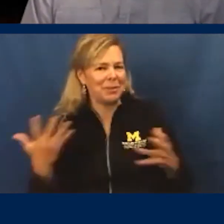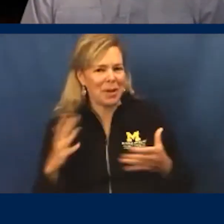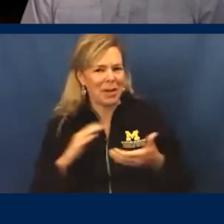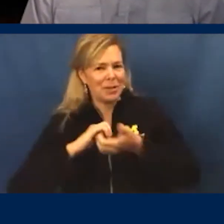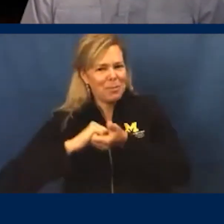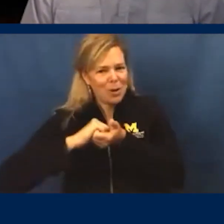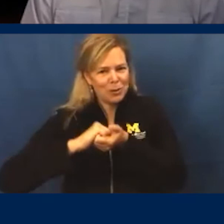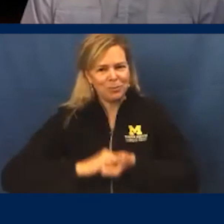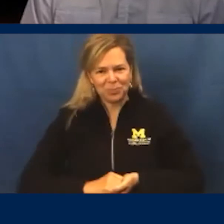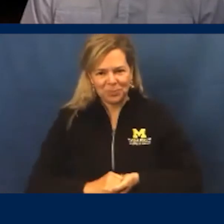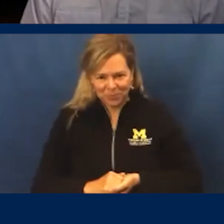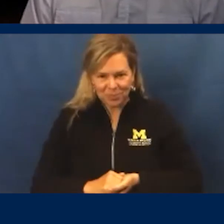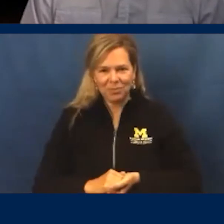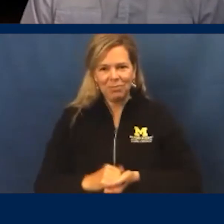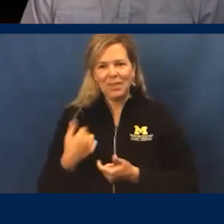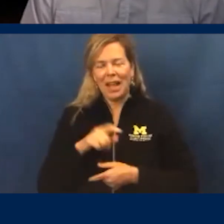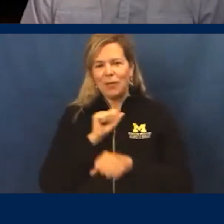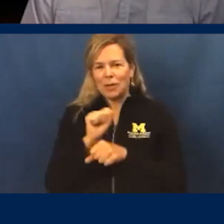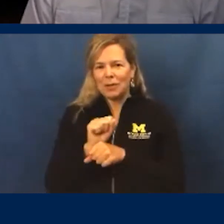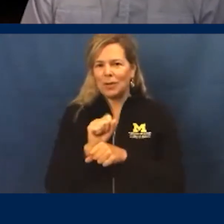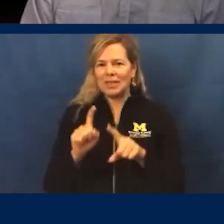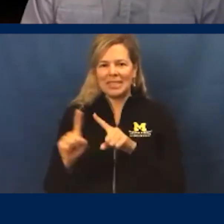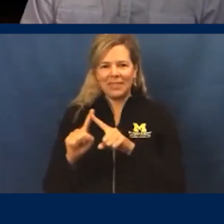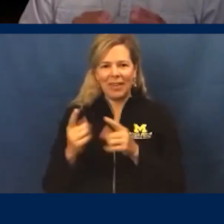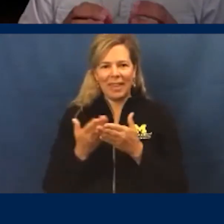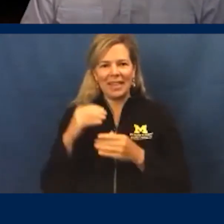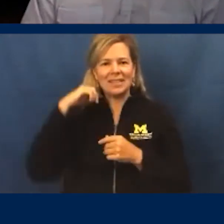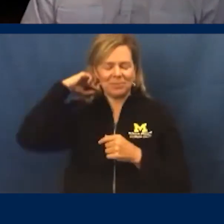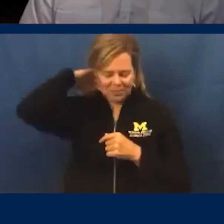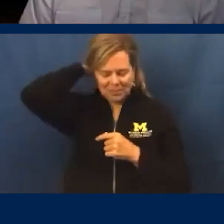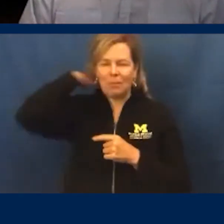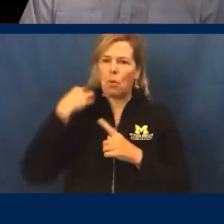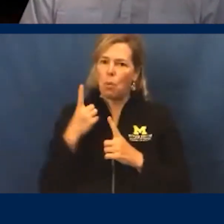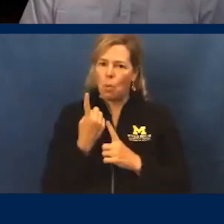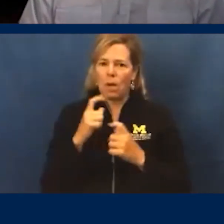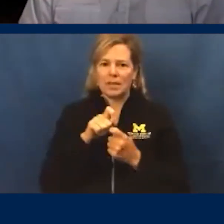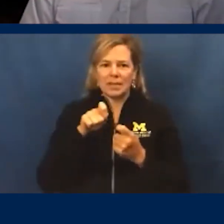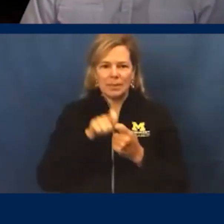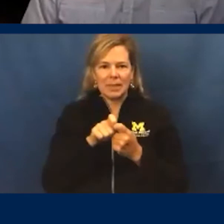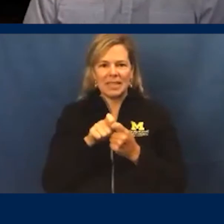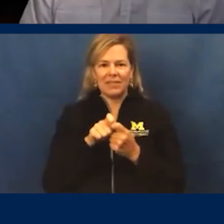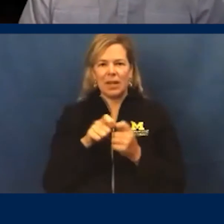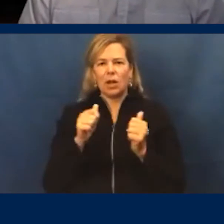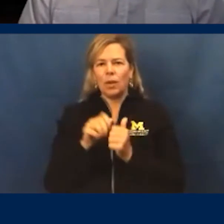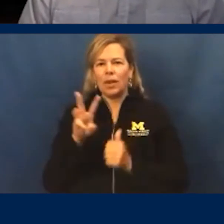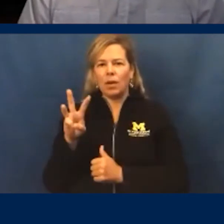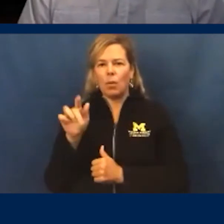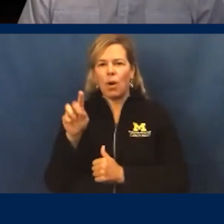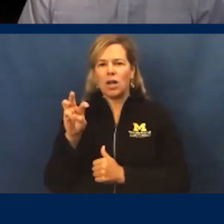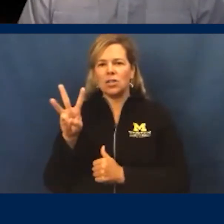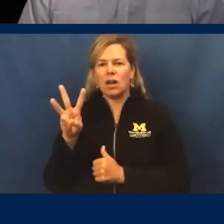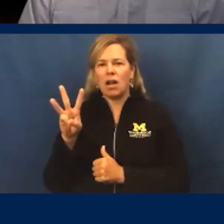together and how we have worked together on different things. One of the areas that we specifically work together on is the Washington Health Initiative.